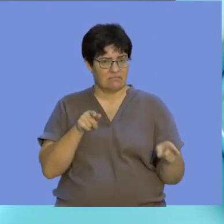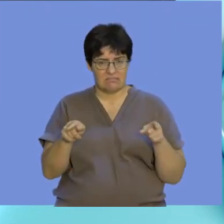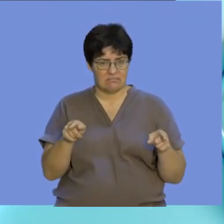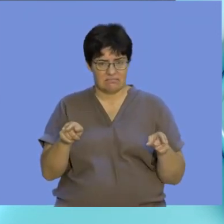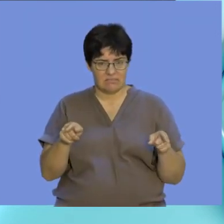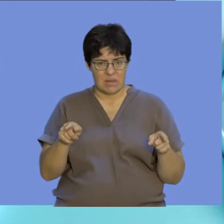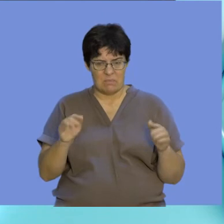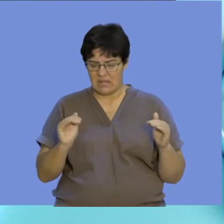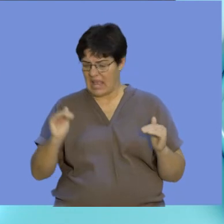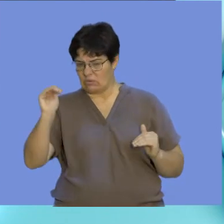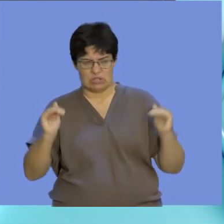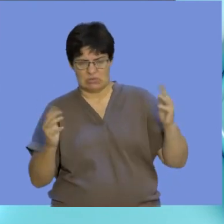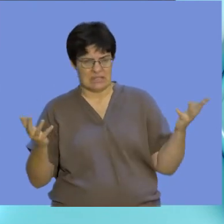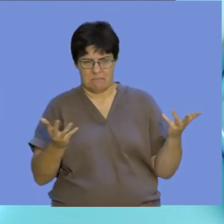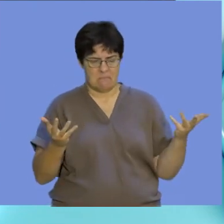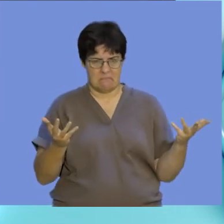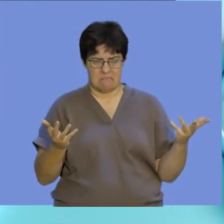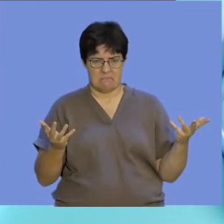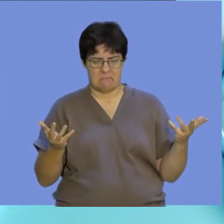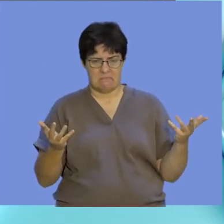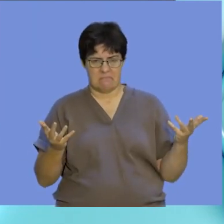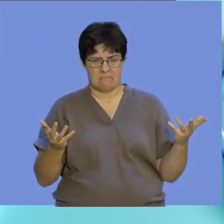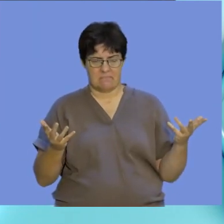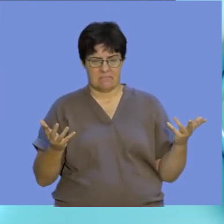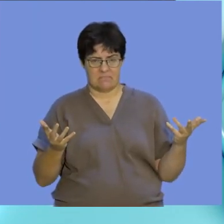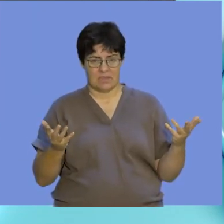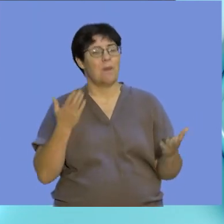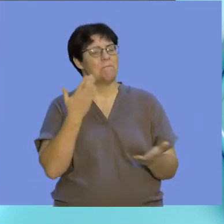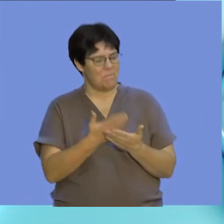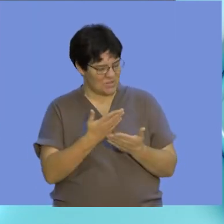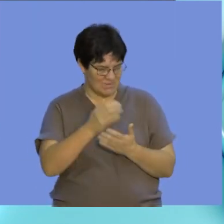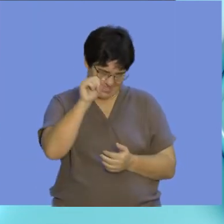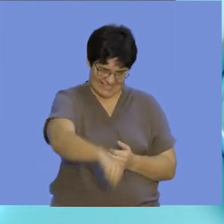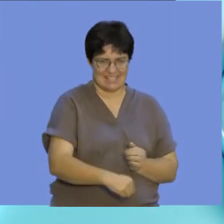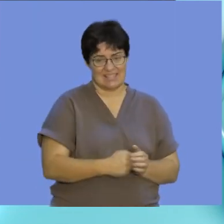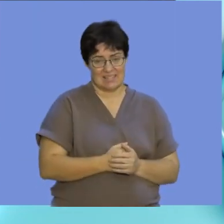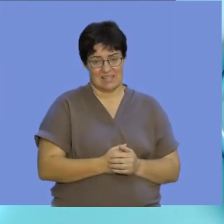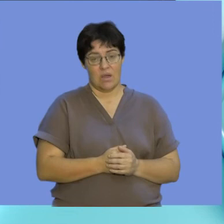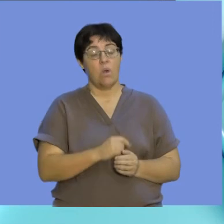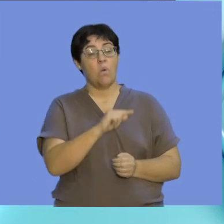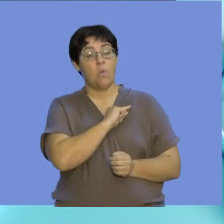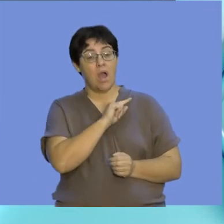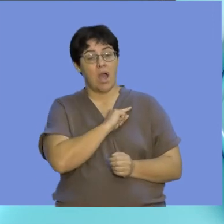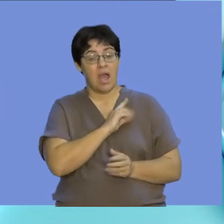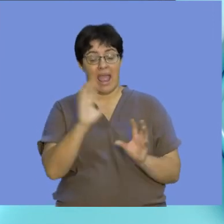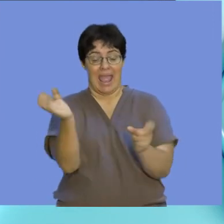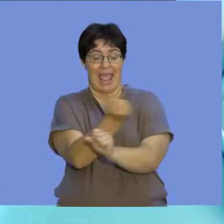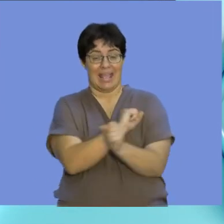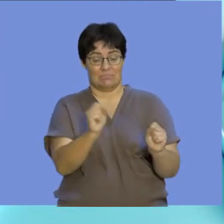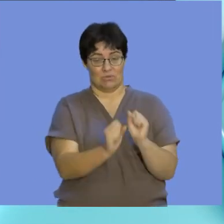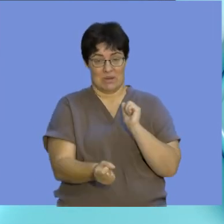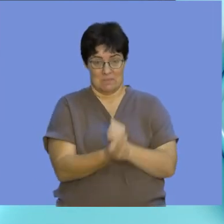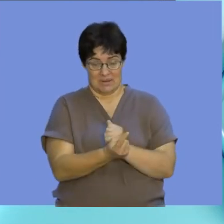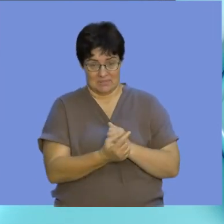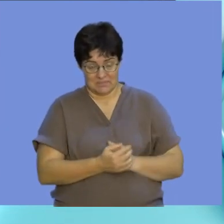somewhere. And it's absolutely possible when there's an explosion, okay,